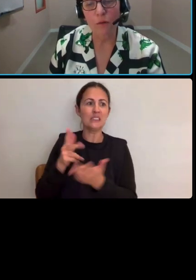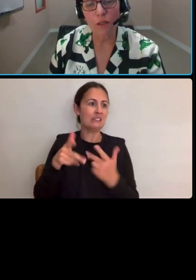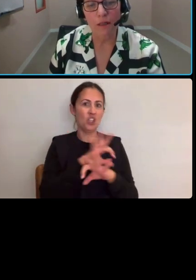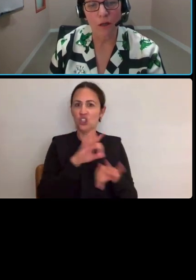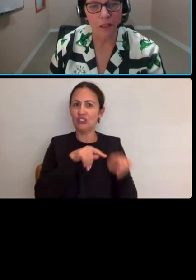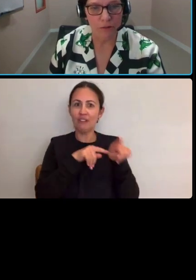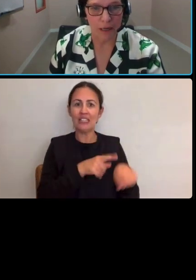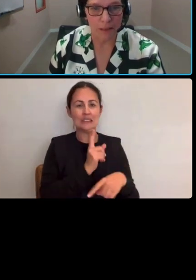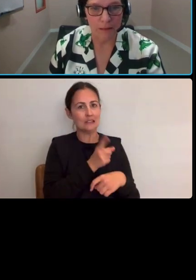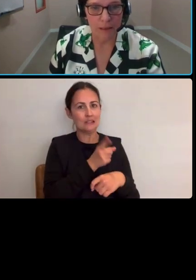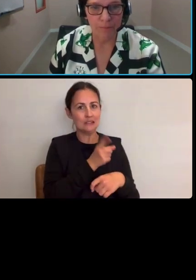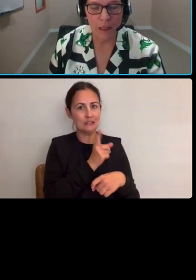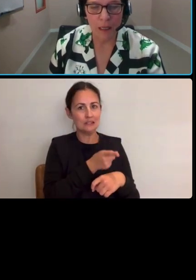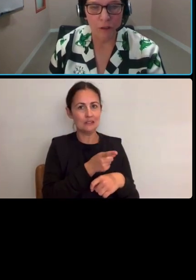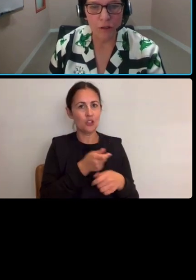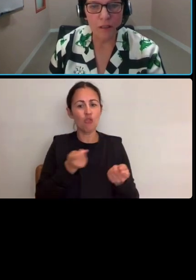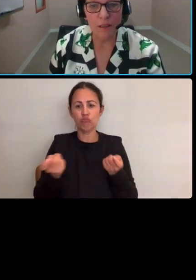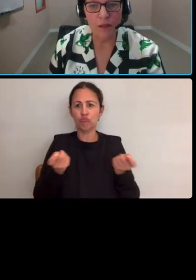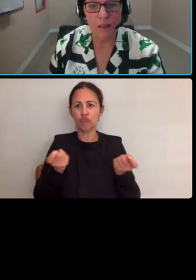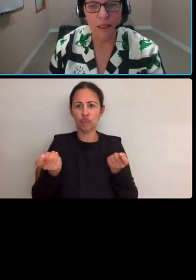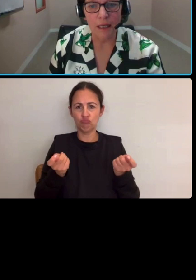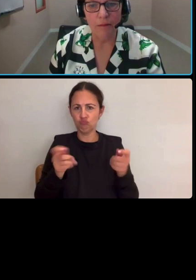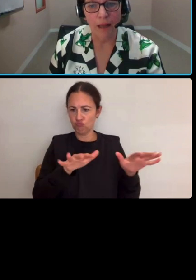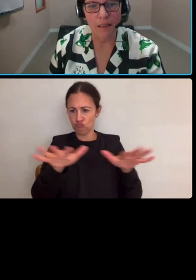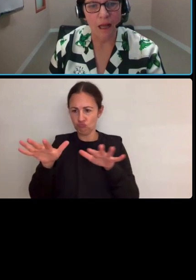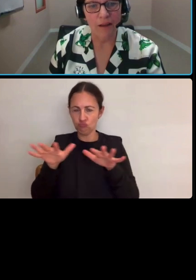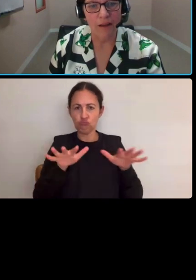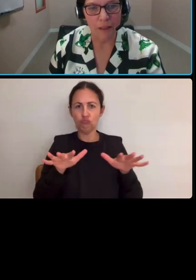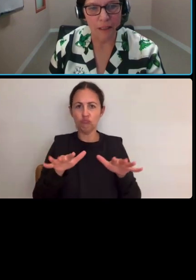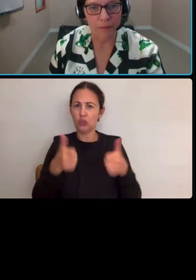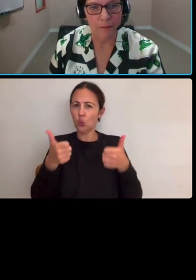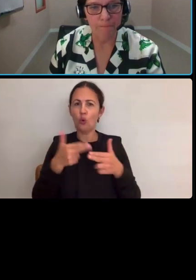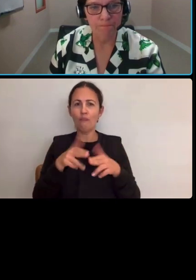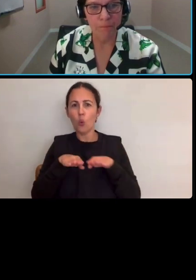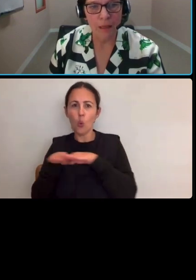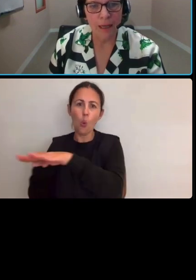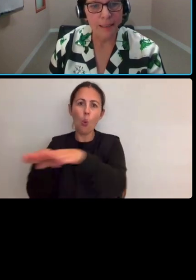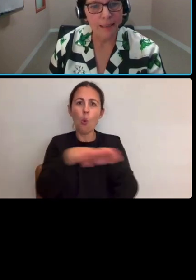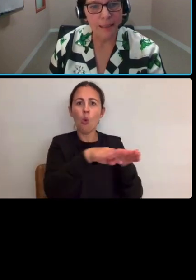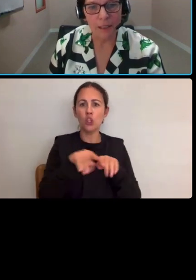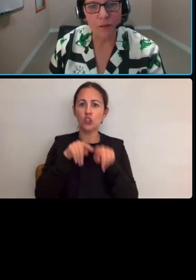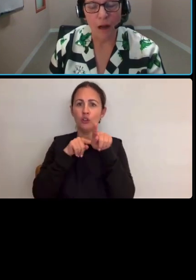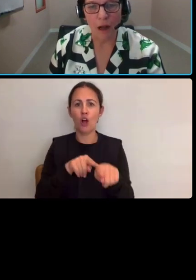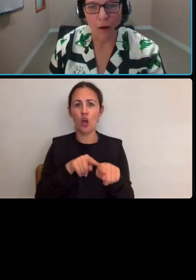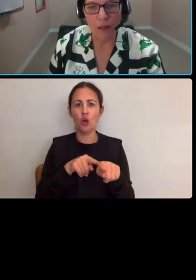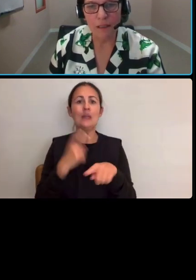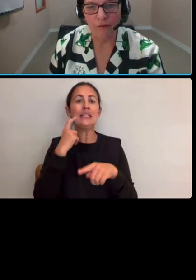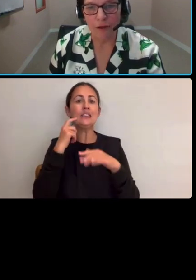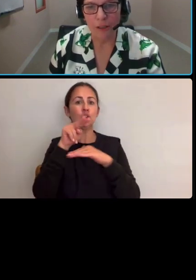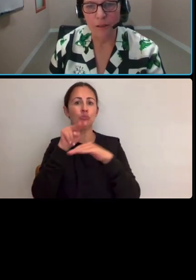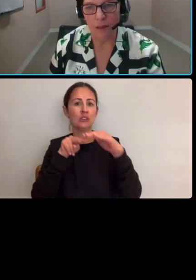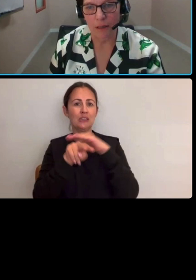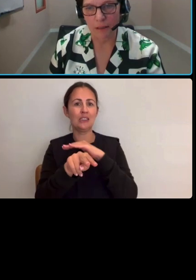brings order to our social interactions. It reduces uncertainty, makes life more predictable. It's essential to a